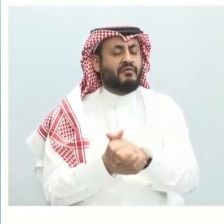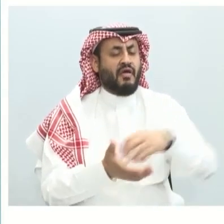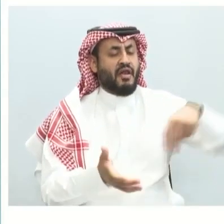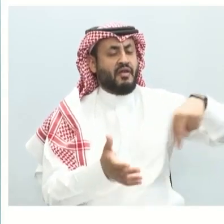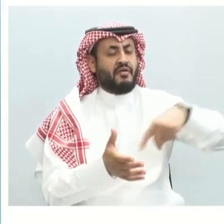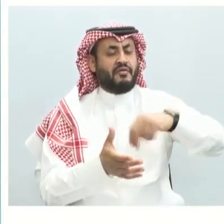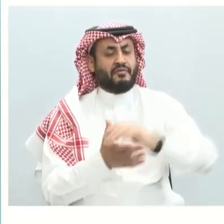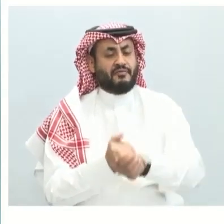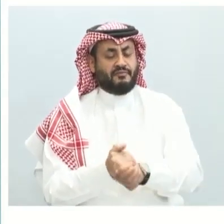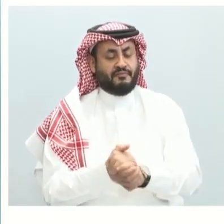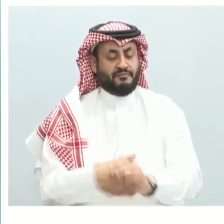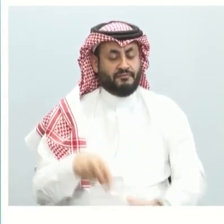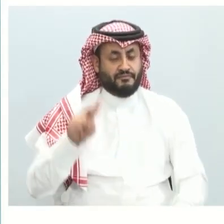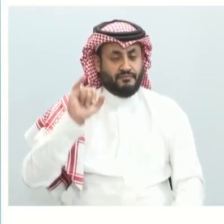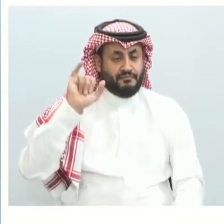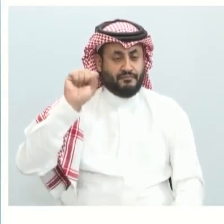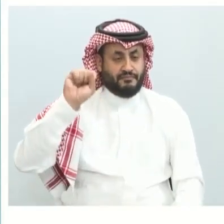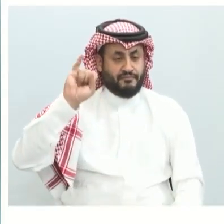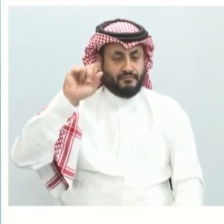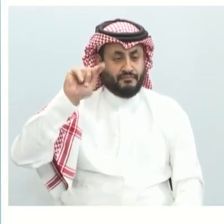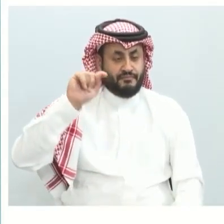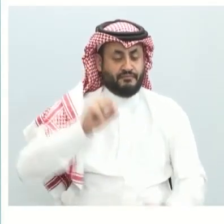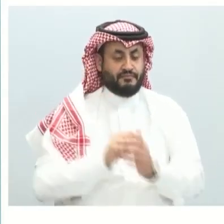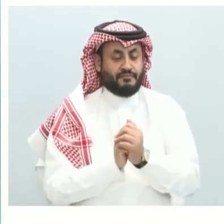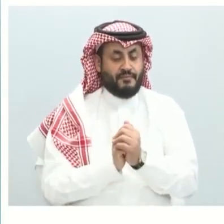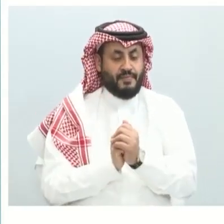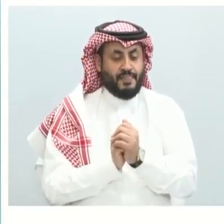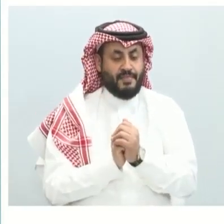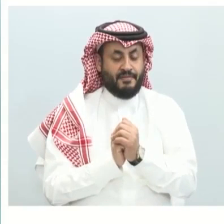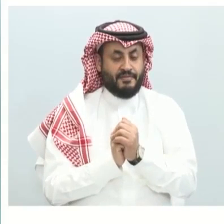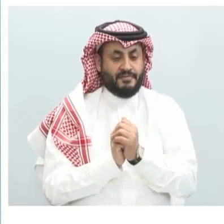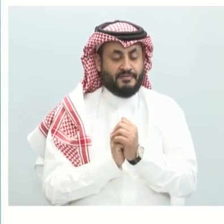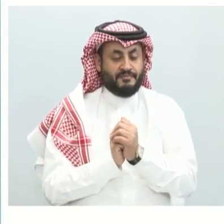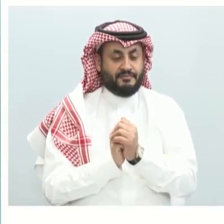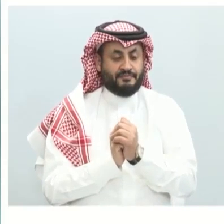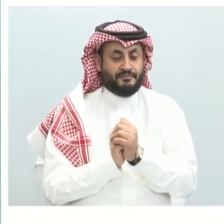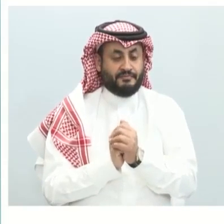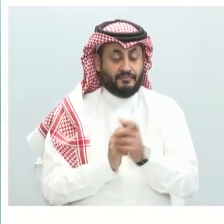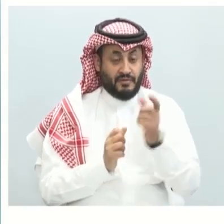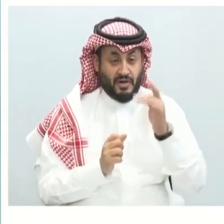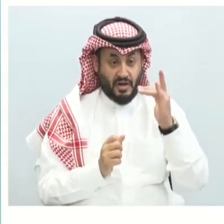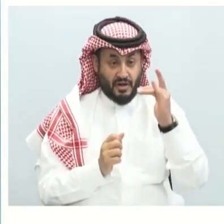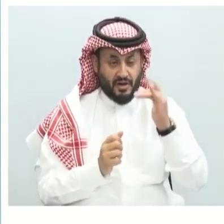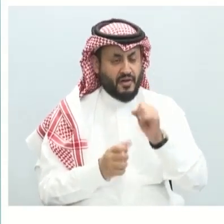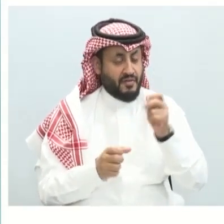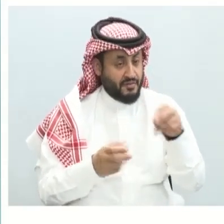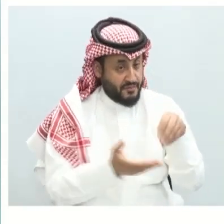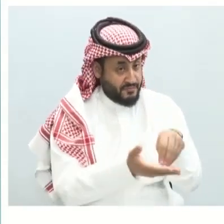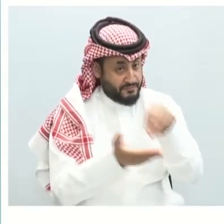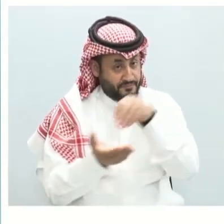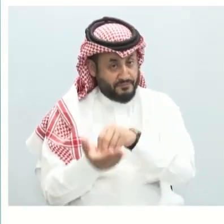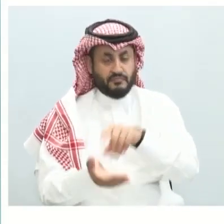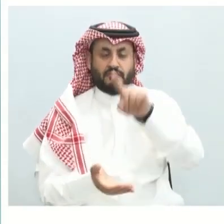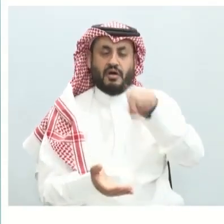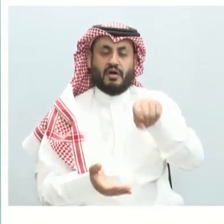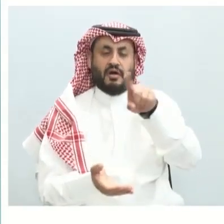show. So here we said, we use going to talk about plans, to talk about